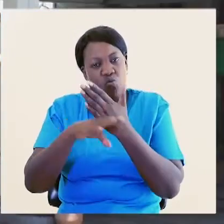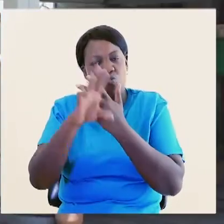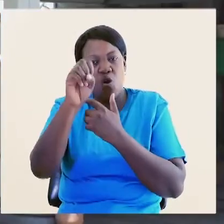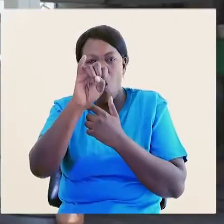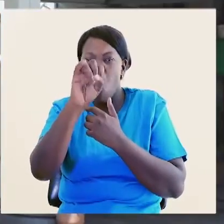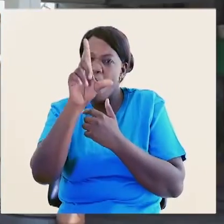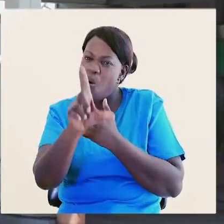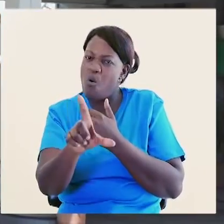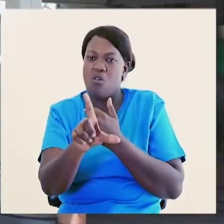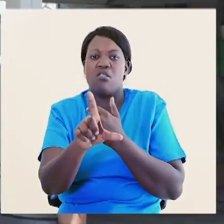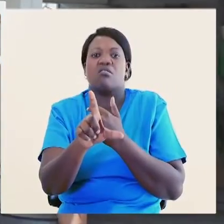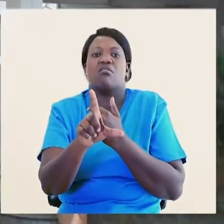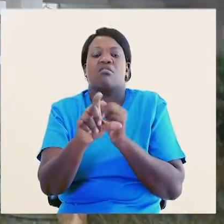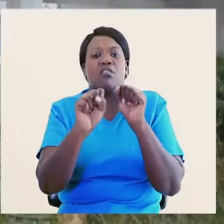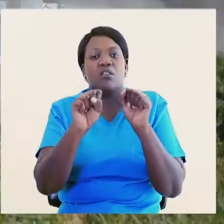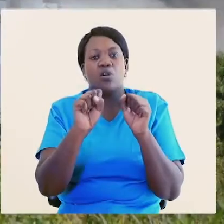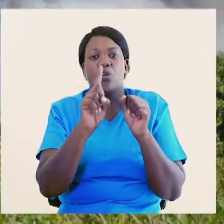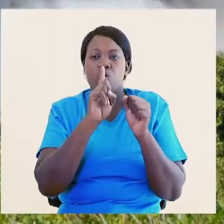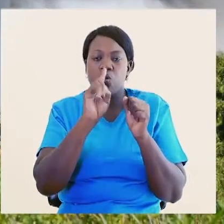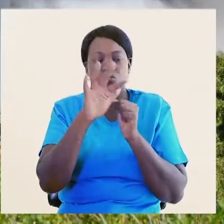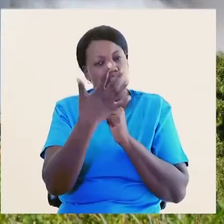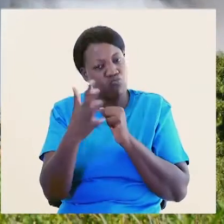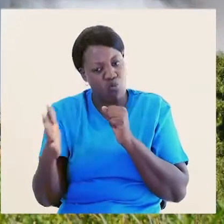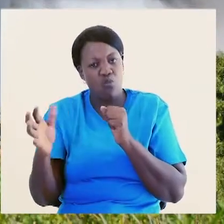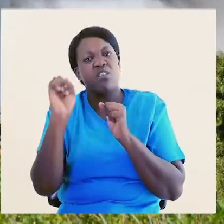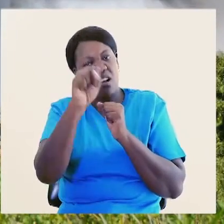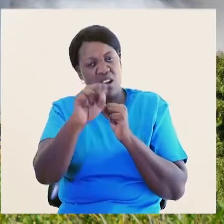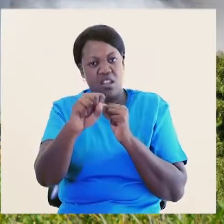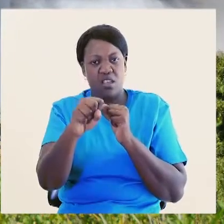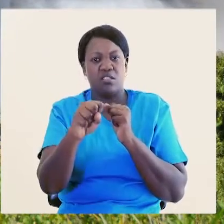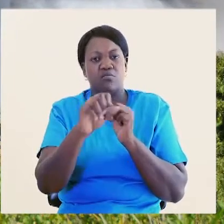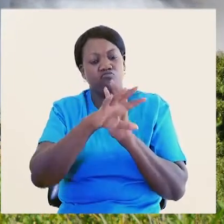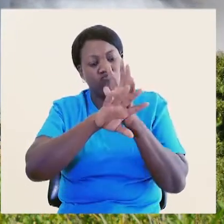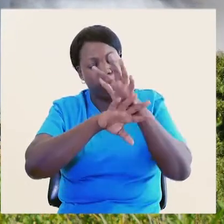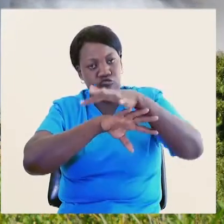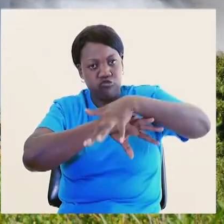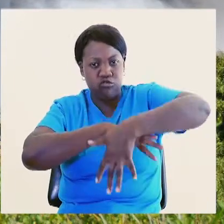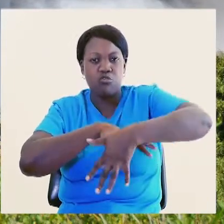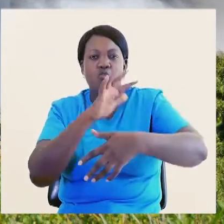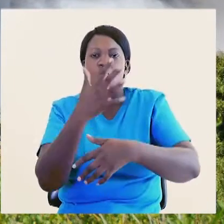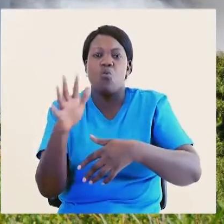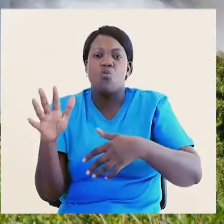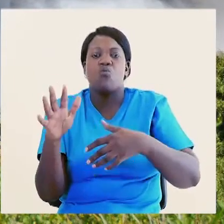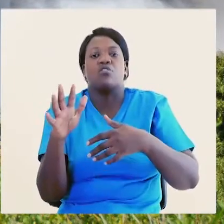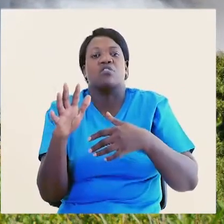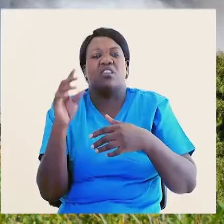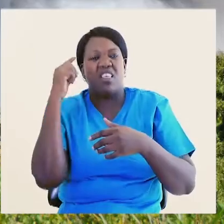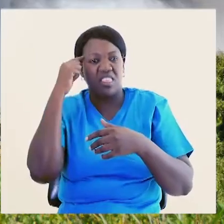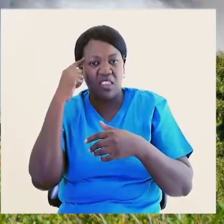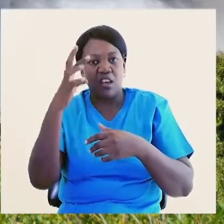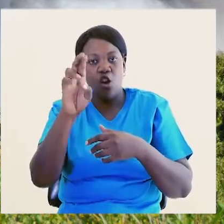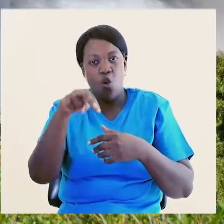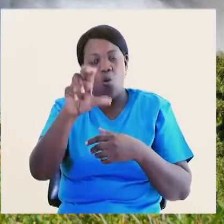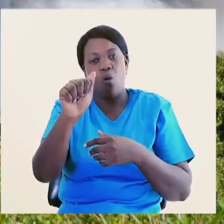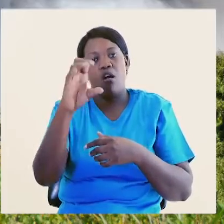natural gas, coal, and falling water are all sources of energy. Hey, talking about falling water, I'm thinking about the hydropower station in Rakana. That's